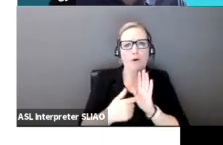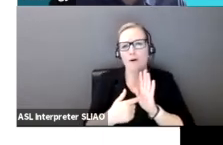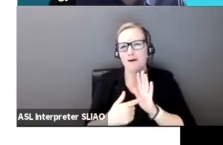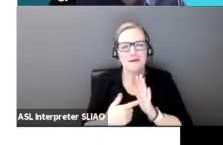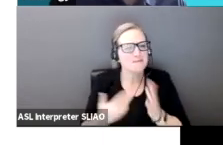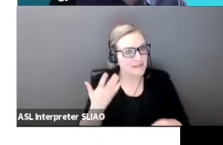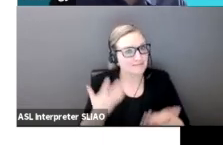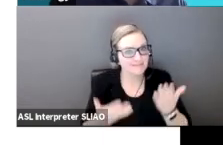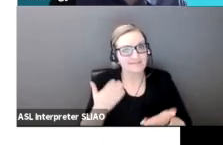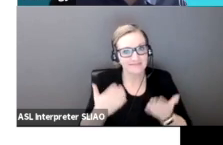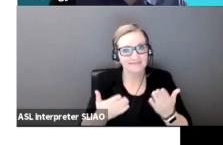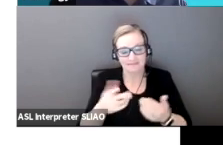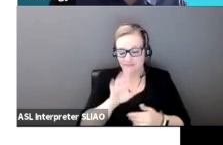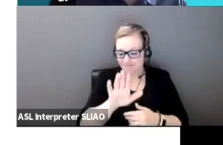in